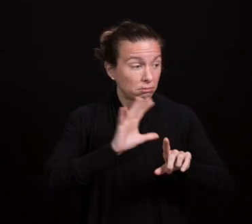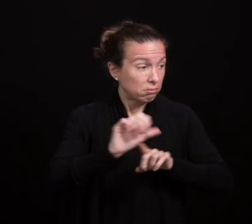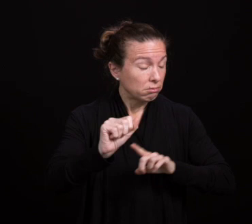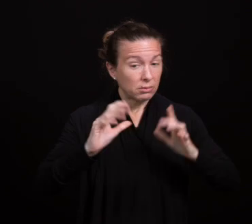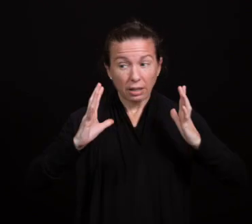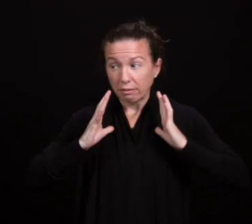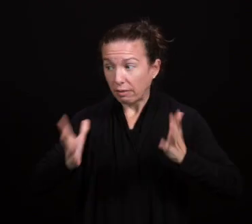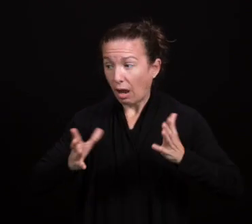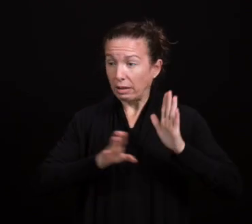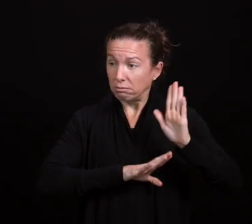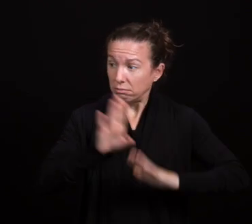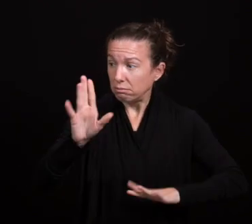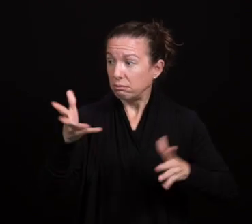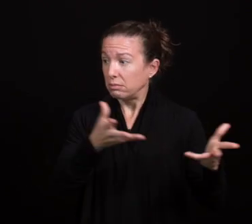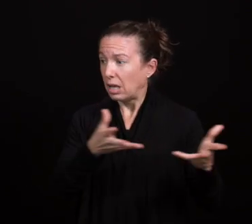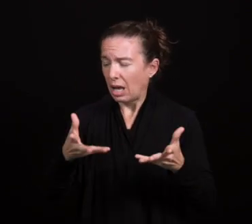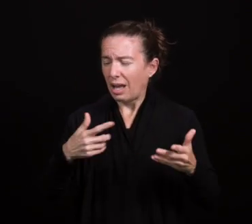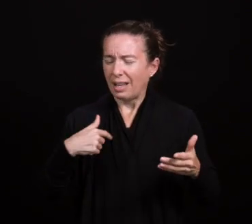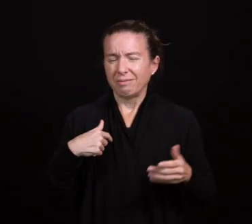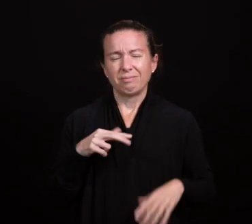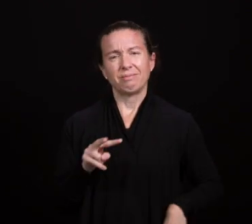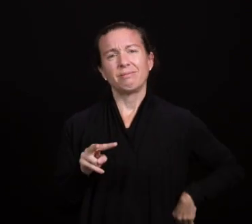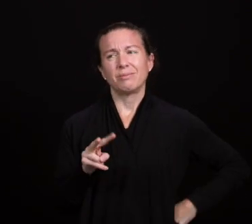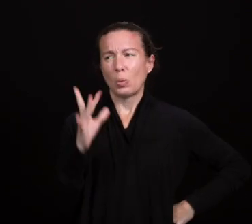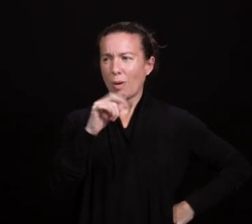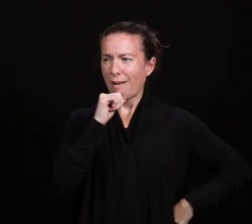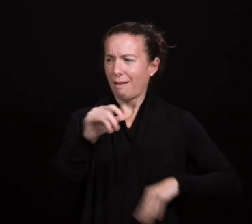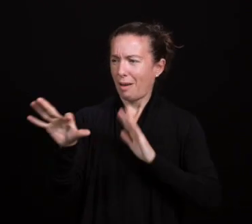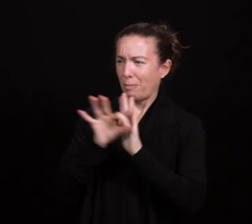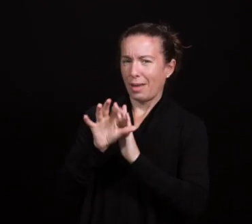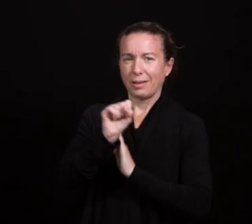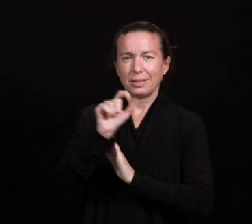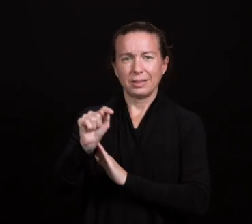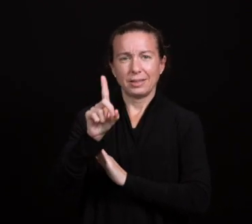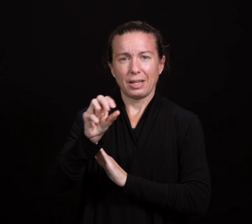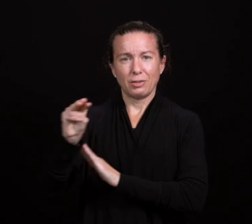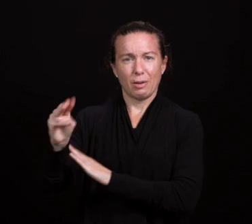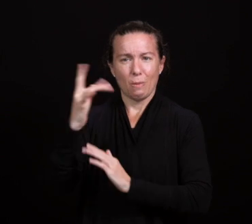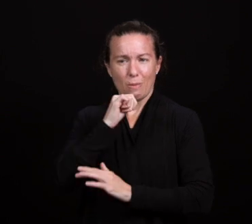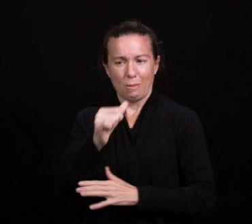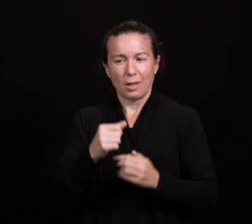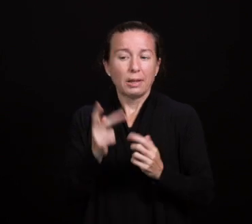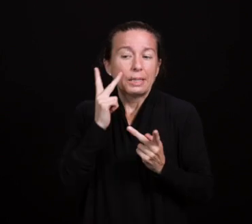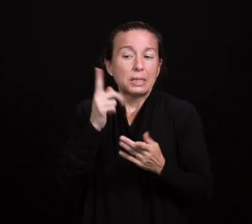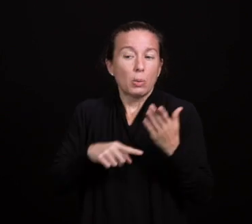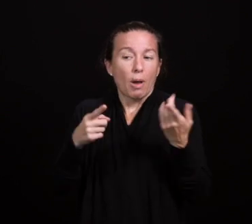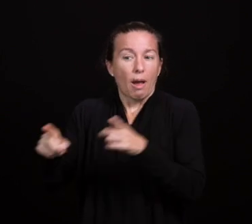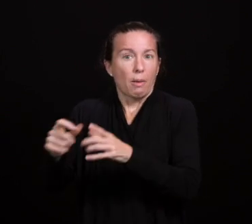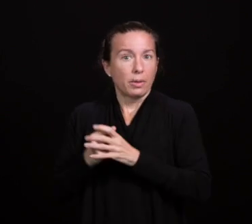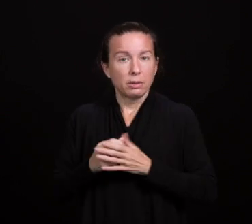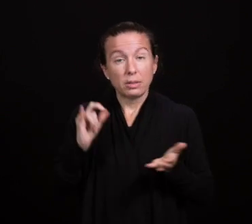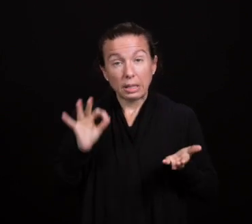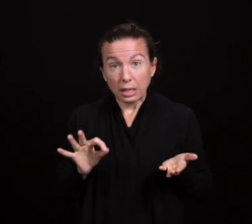do it and see what happens. And if it doesn't work, well, we change schools. St. Dom's has been amazing.